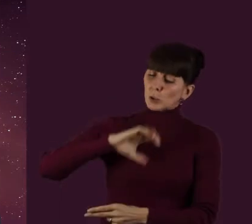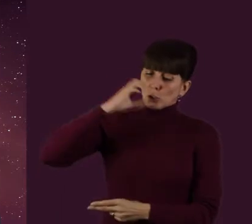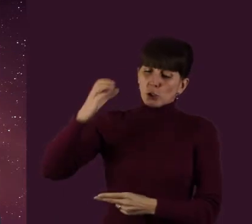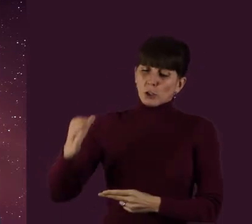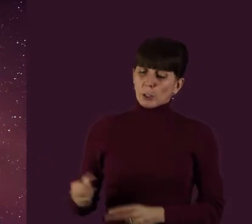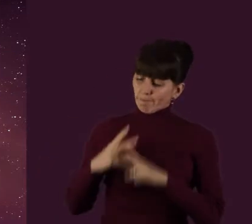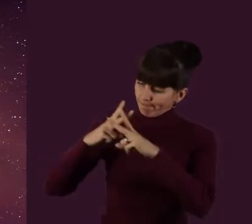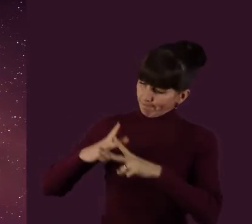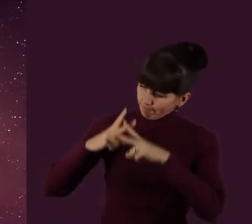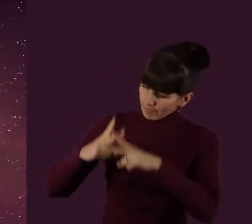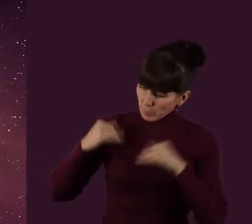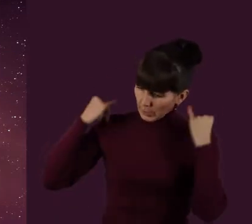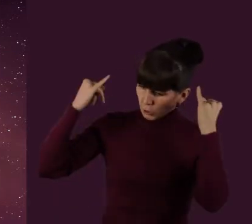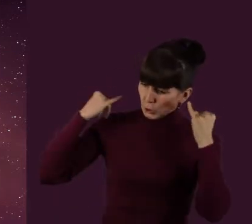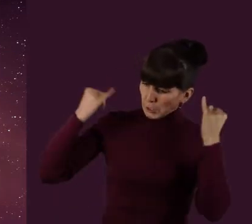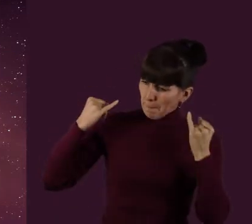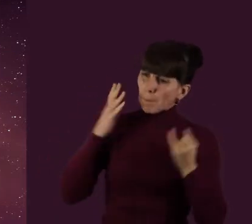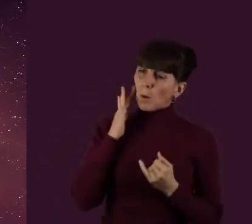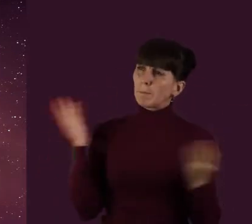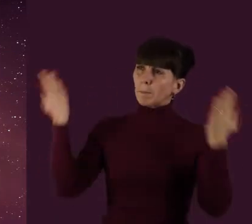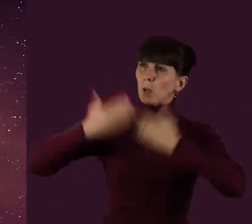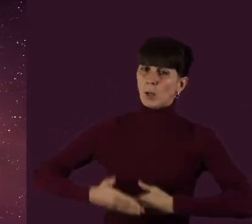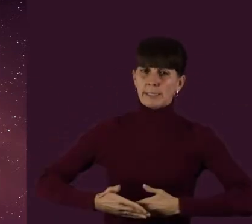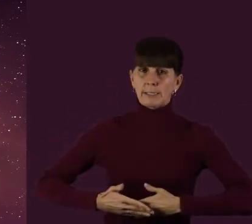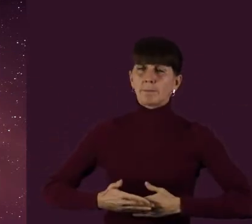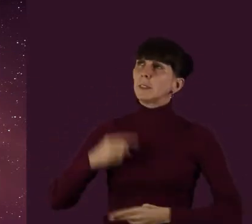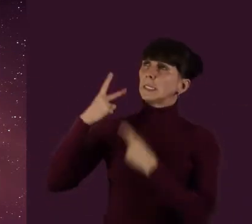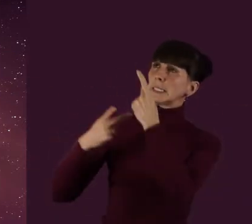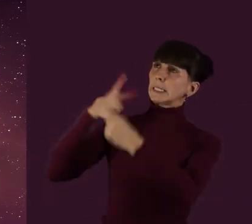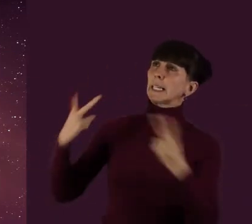Watch Their Flocks by Night. Let's sing together.